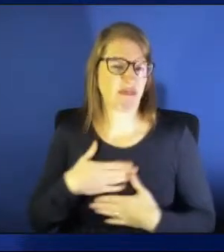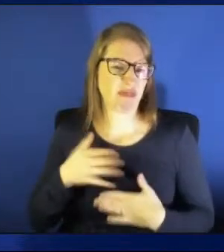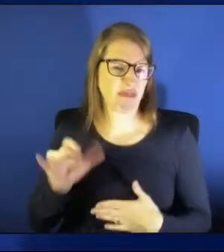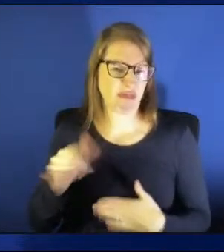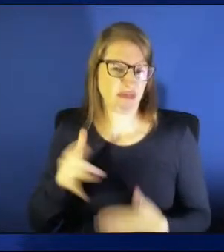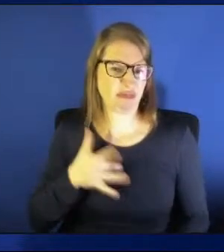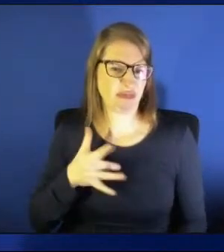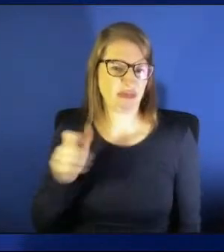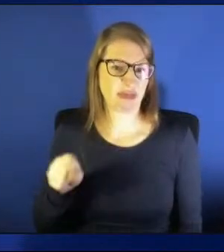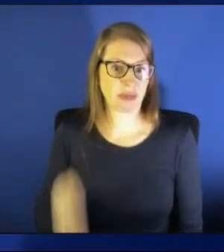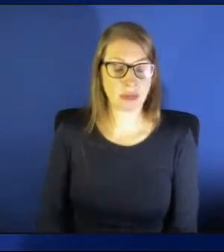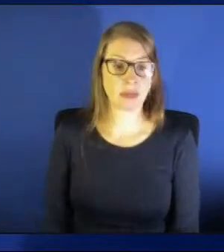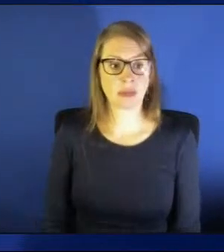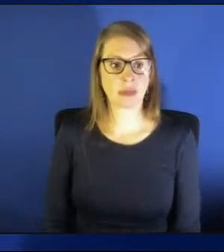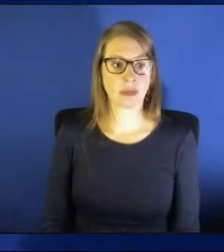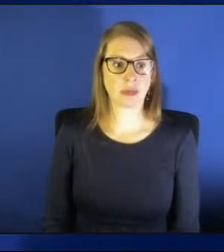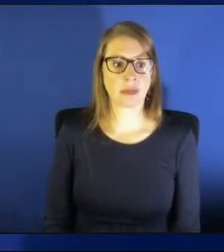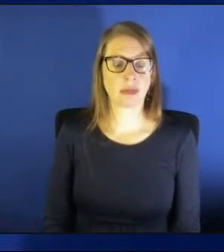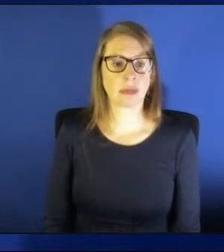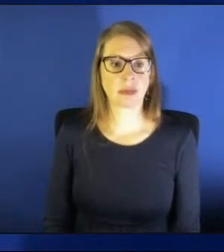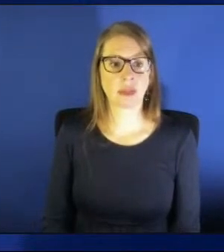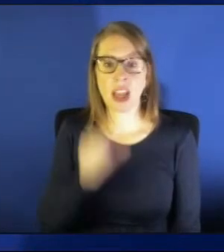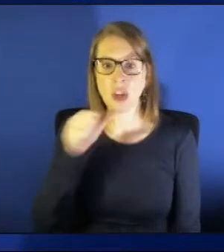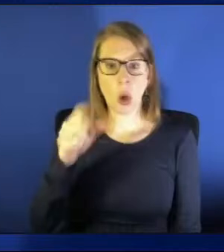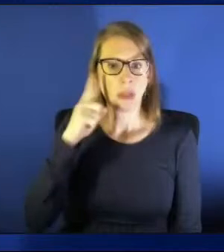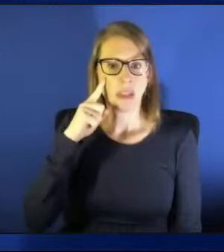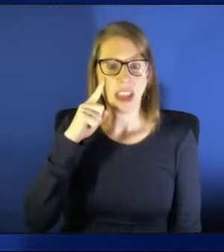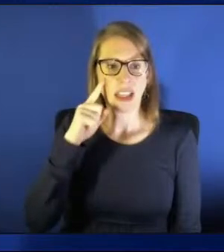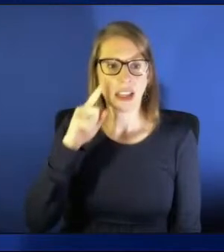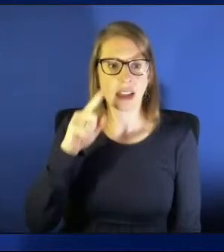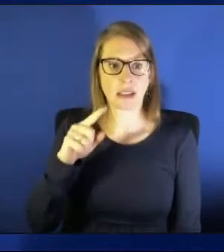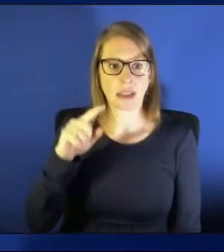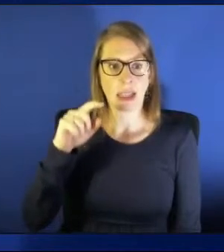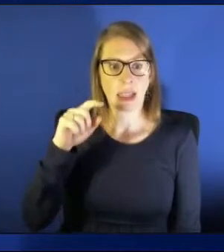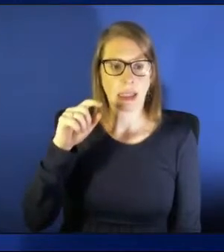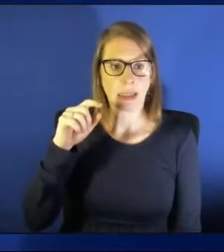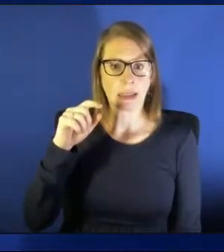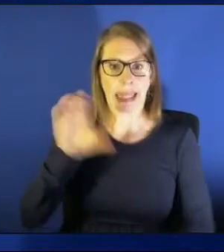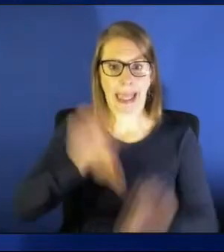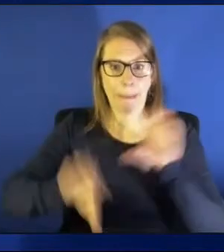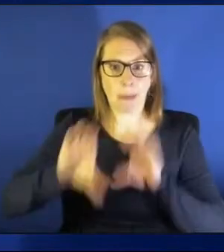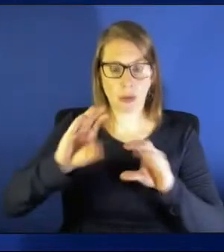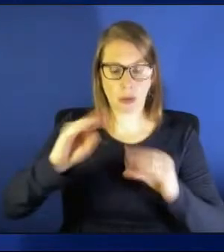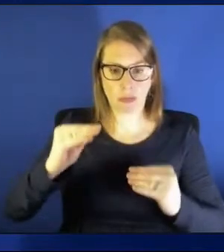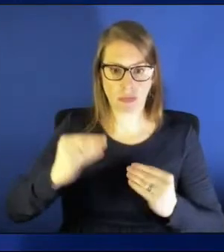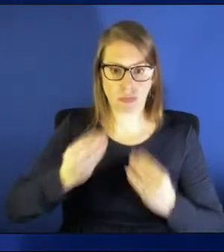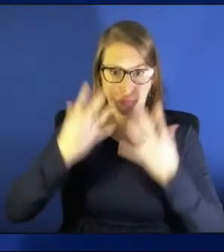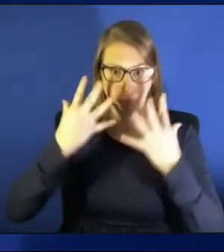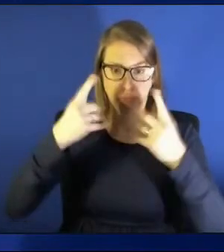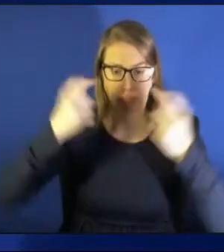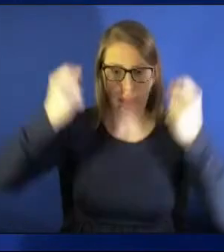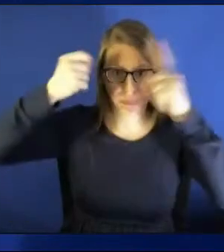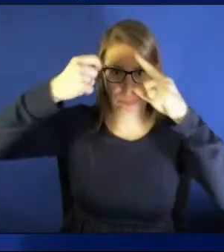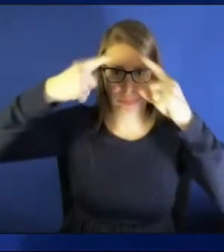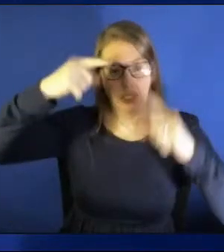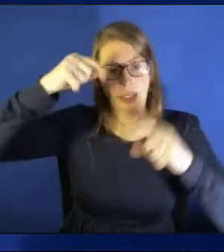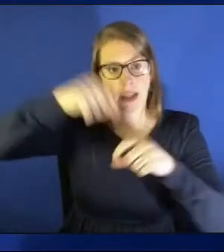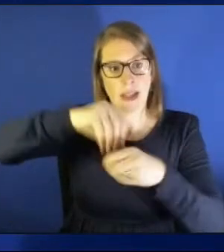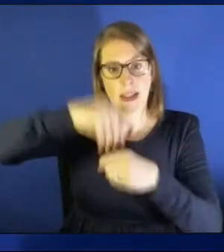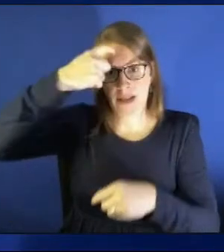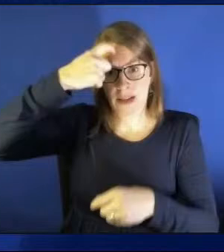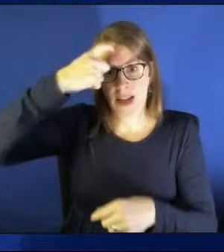it's actually not endorphins. I'll have to correct Steve. I rarely can correct Steve on anything. But I think it's actually a different chemical that